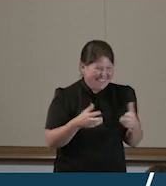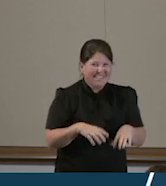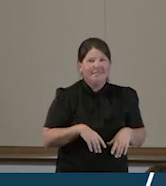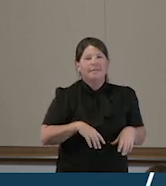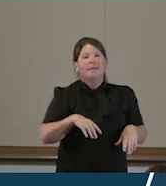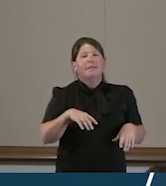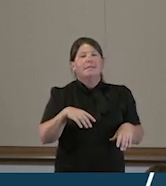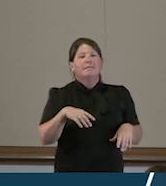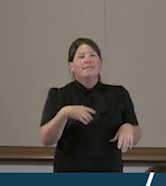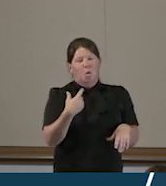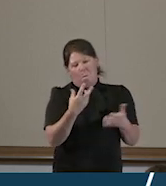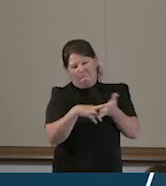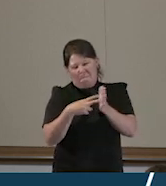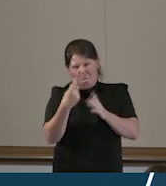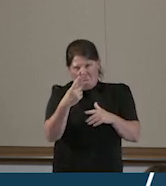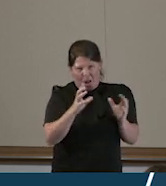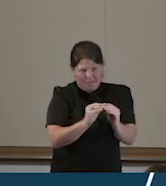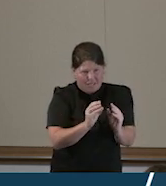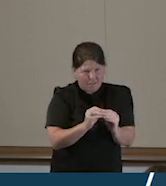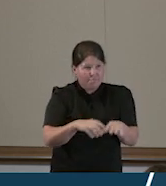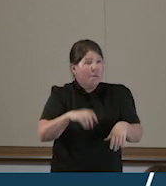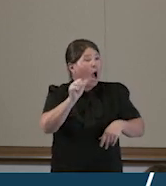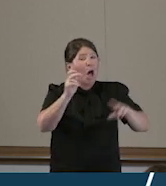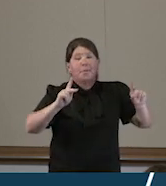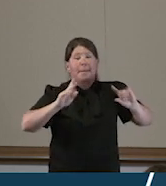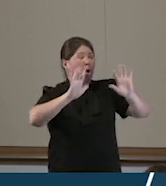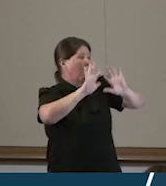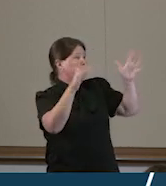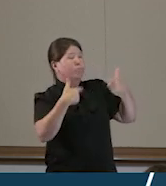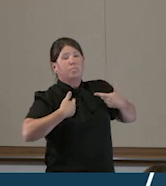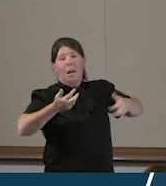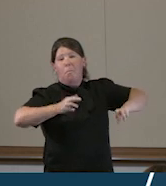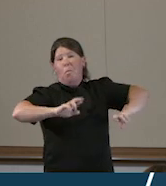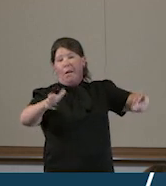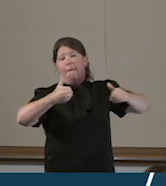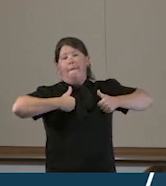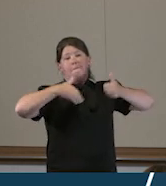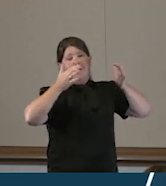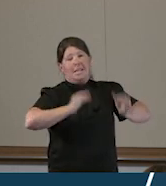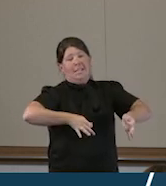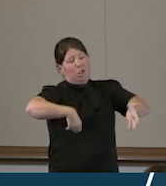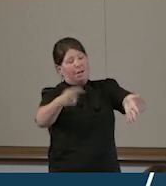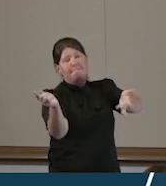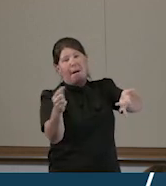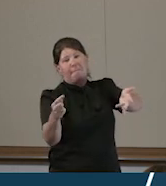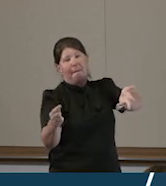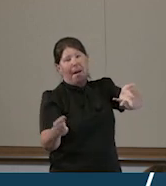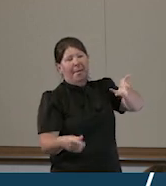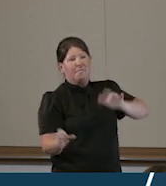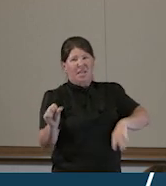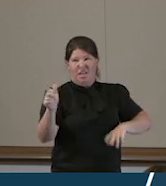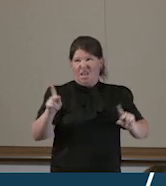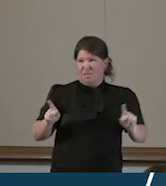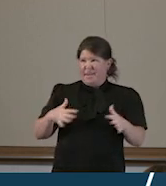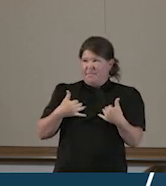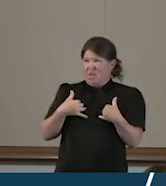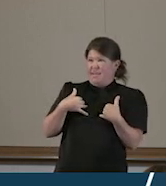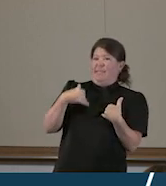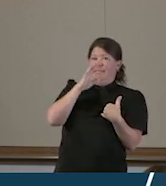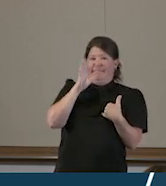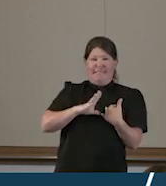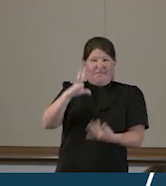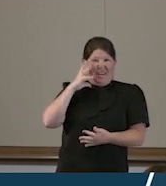who, come to me and they're like, I know what I want. I know what decisions I want to make. And then I have others who are like, I have never made a decision before in my life. And this